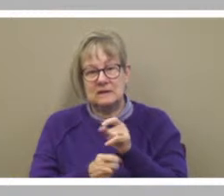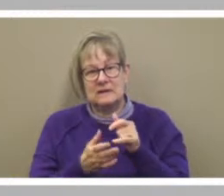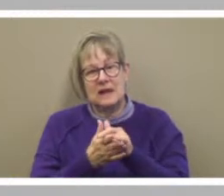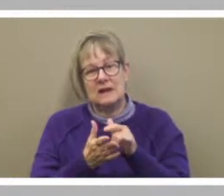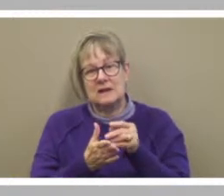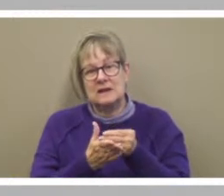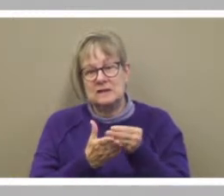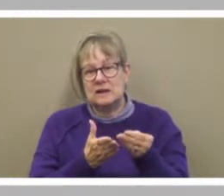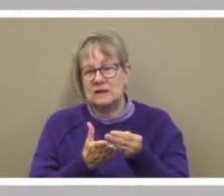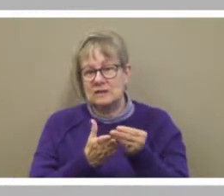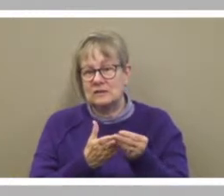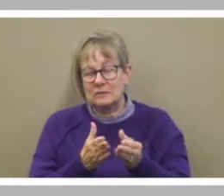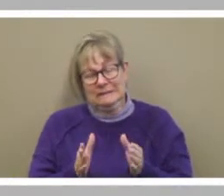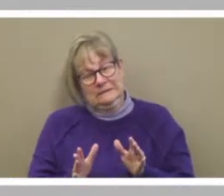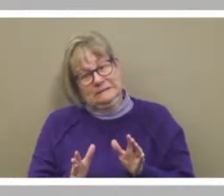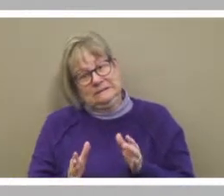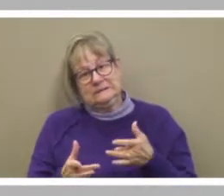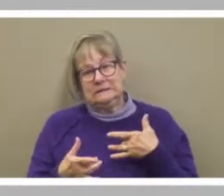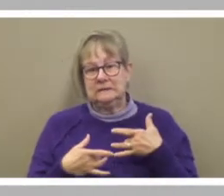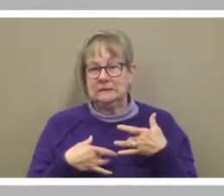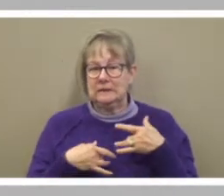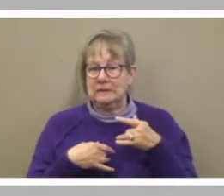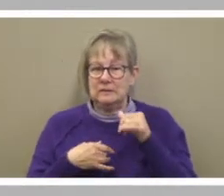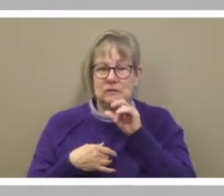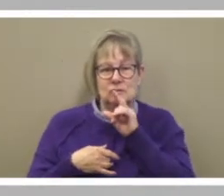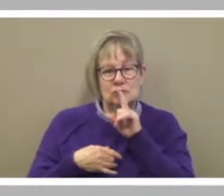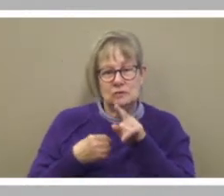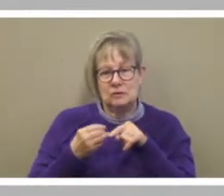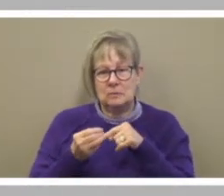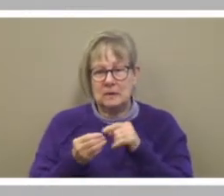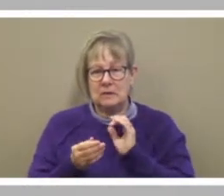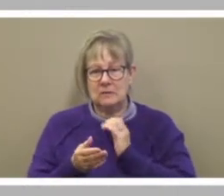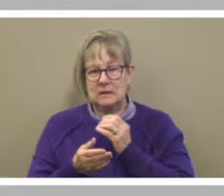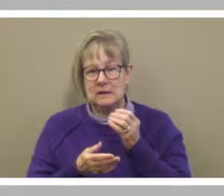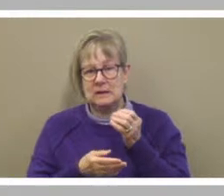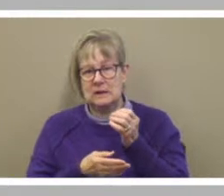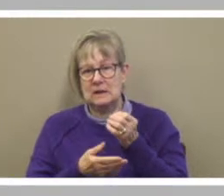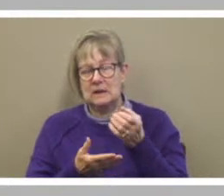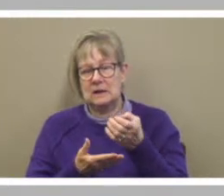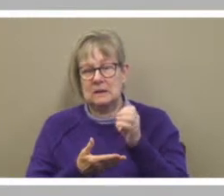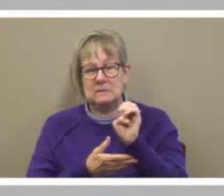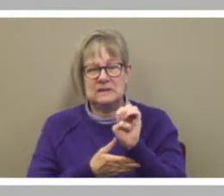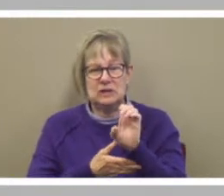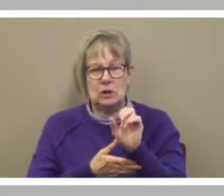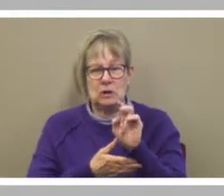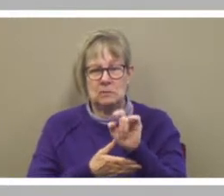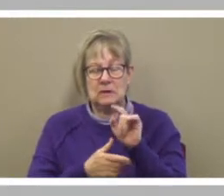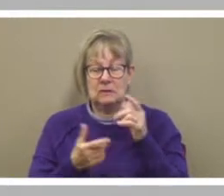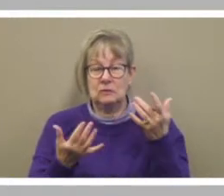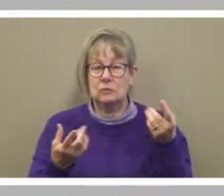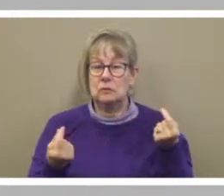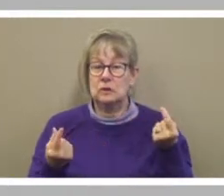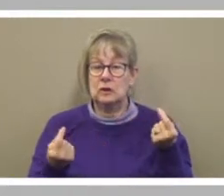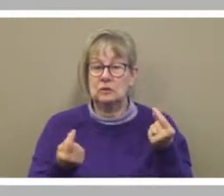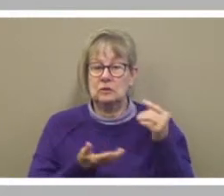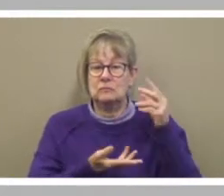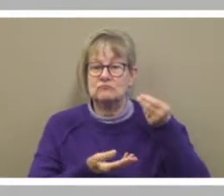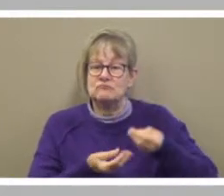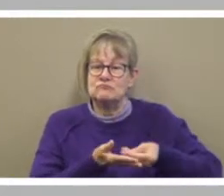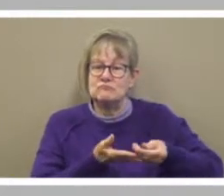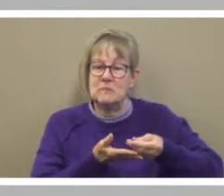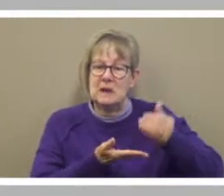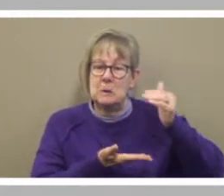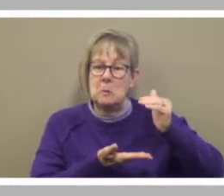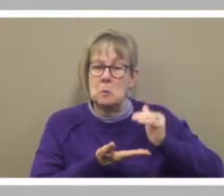little uncertain about our economy. And so then they reduce their spending as well. So this type